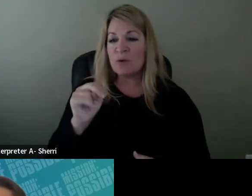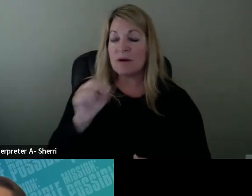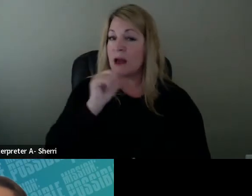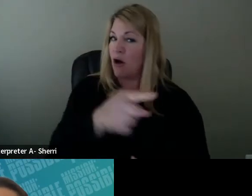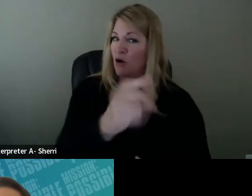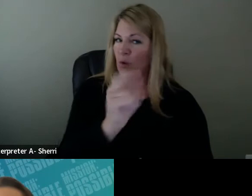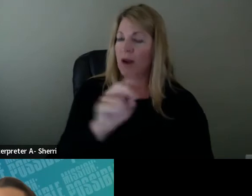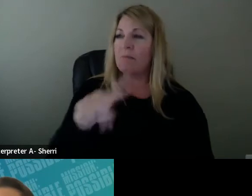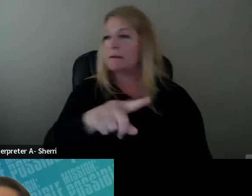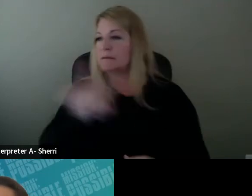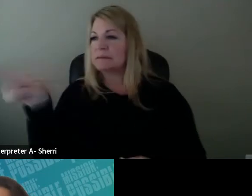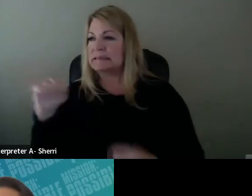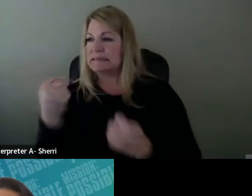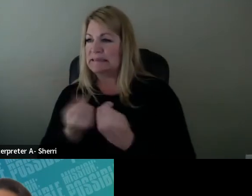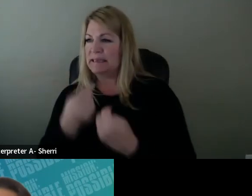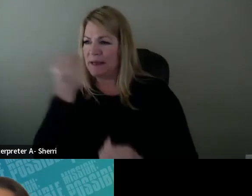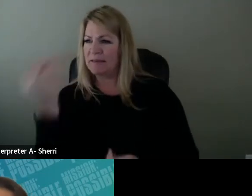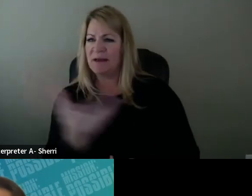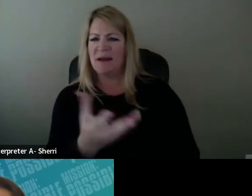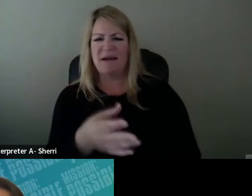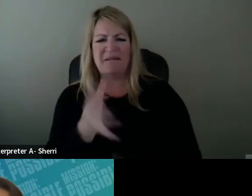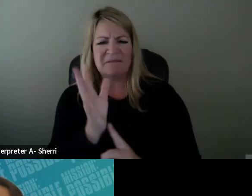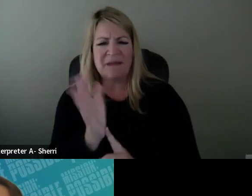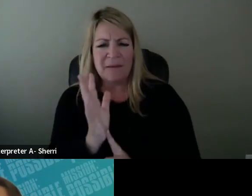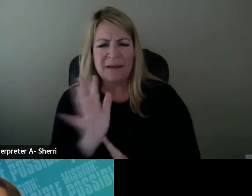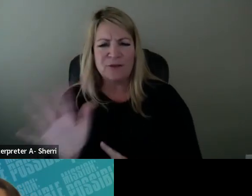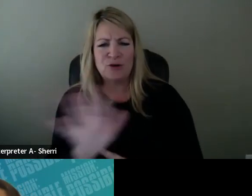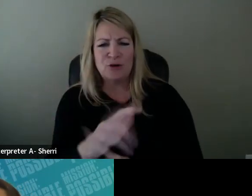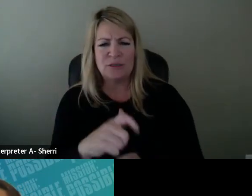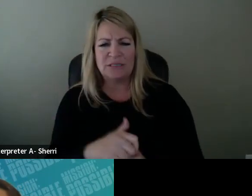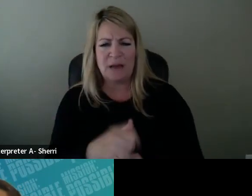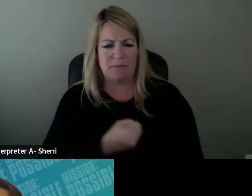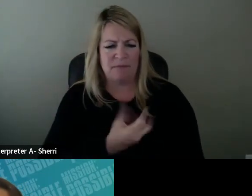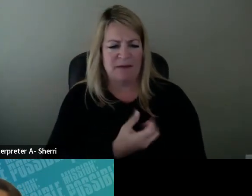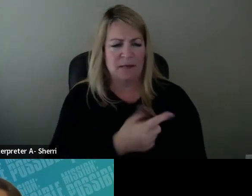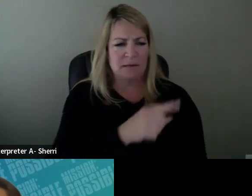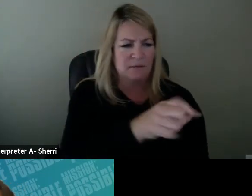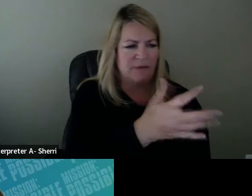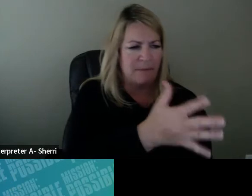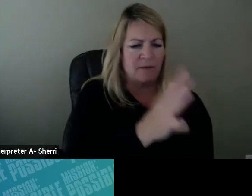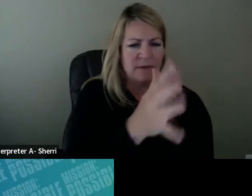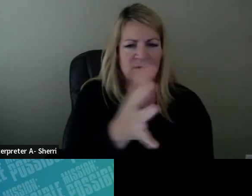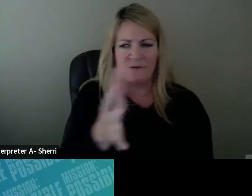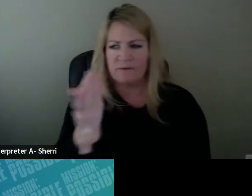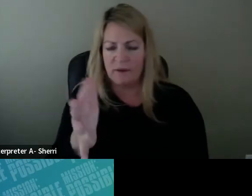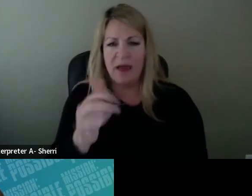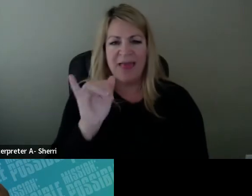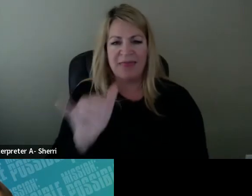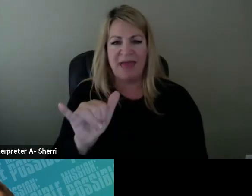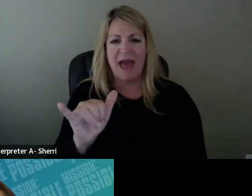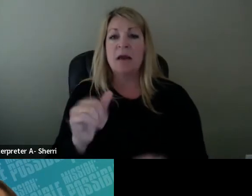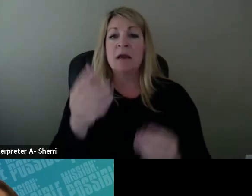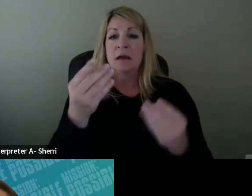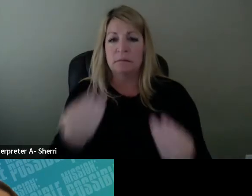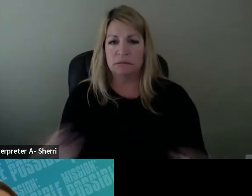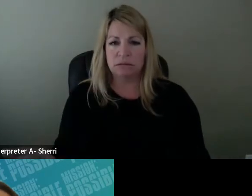the team, set aside 5 minutes of your time to vent, because you need to do that in order to move forward with what